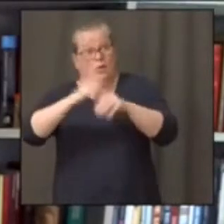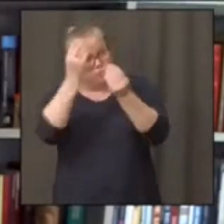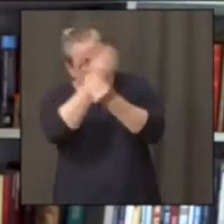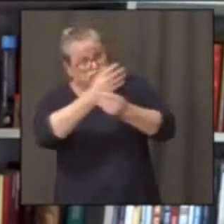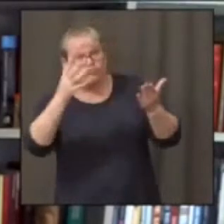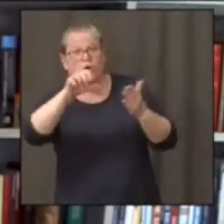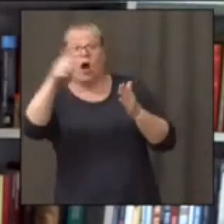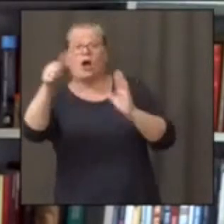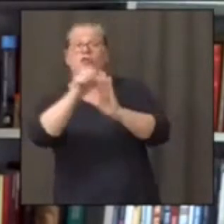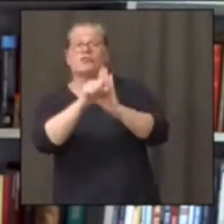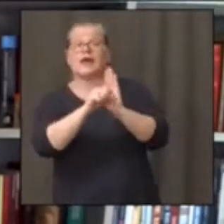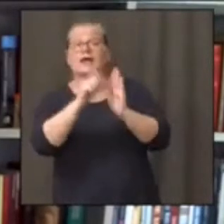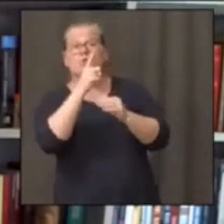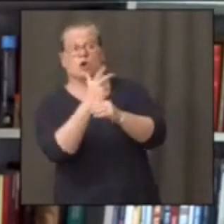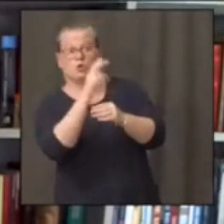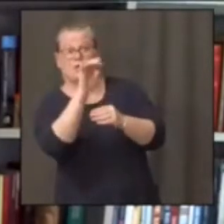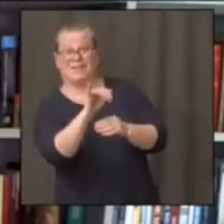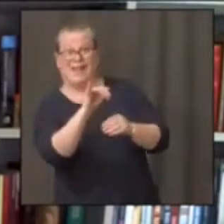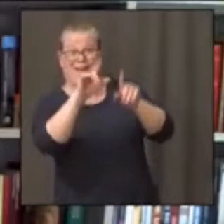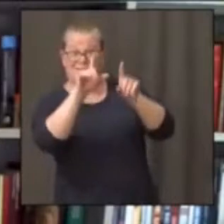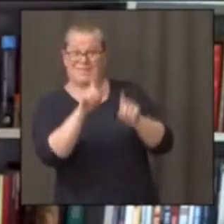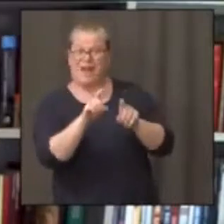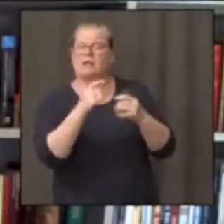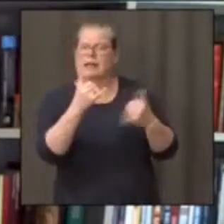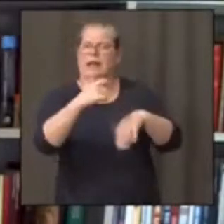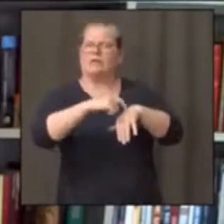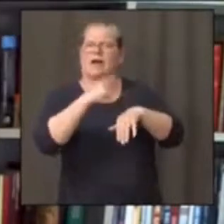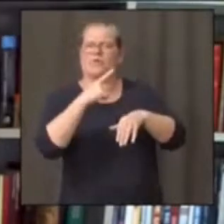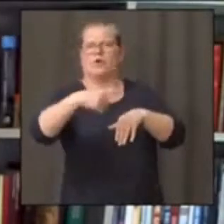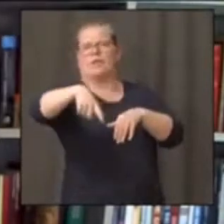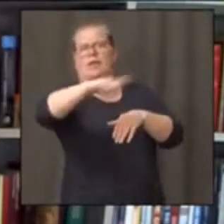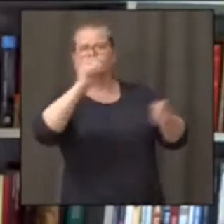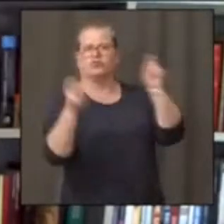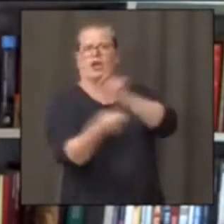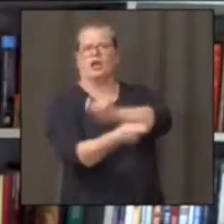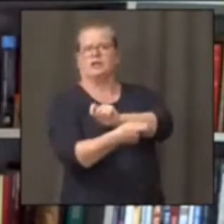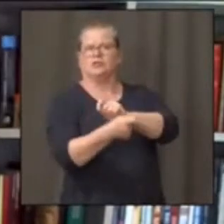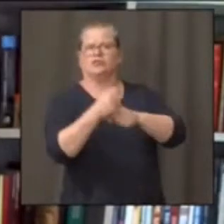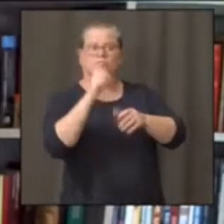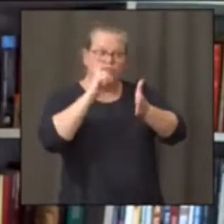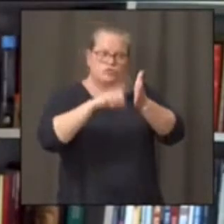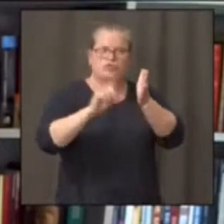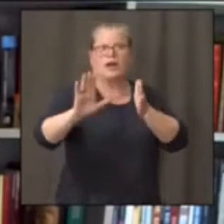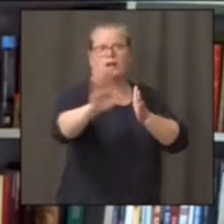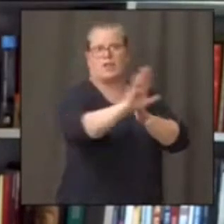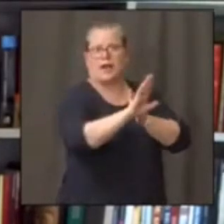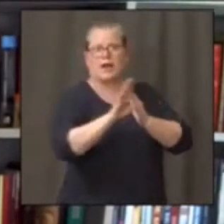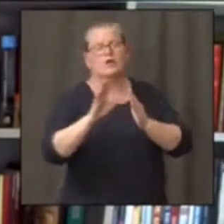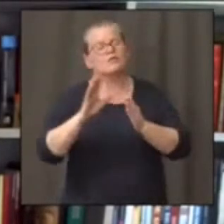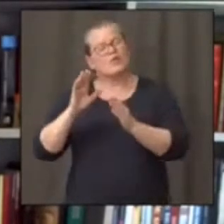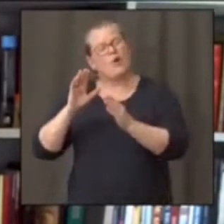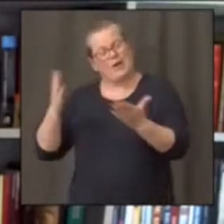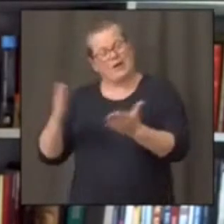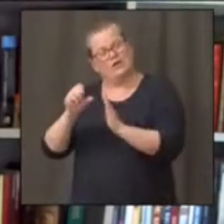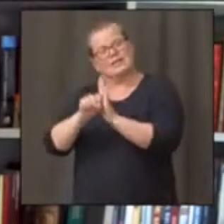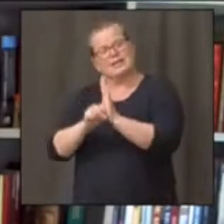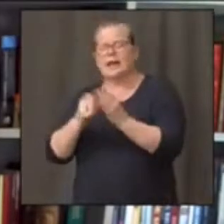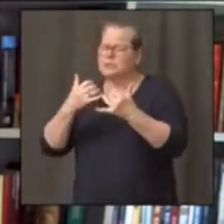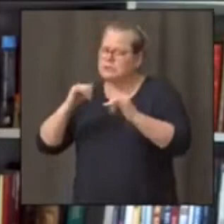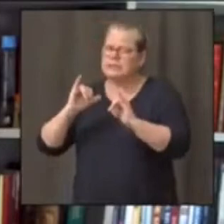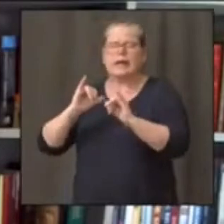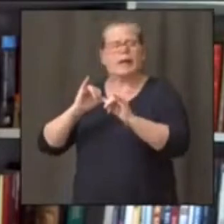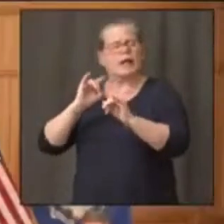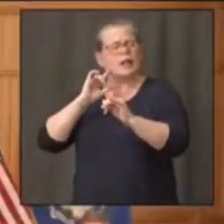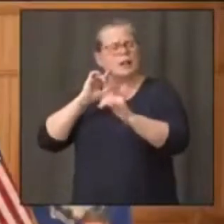being used or so forth, any procedures, because with the kind of careful investigations that the state is doing. And is